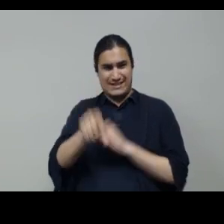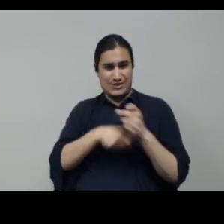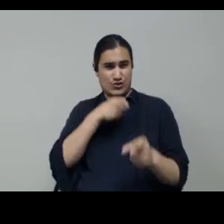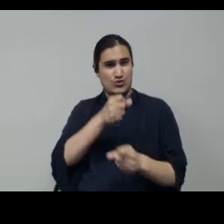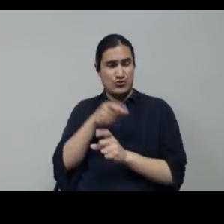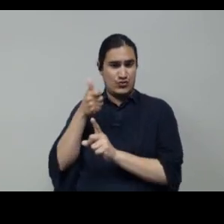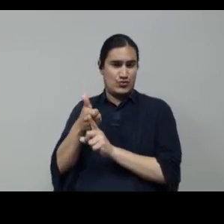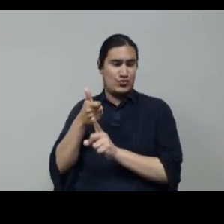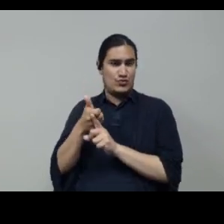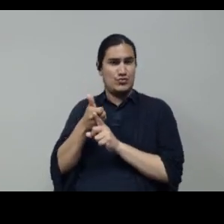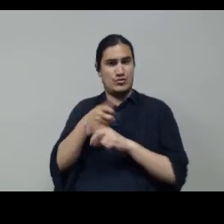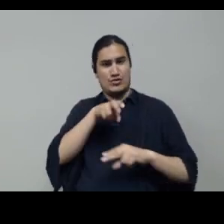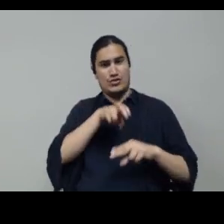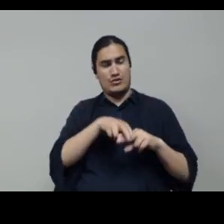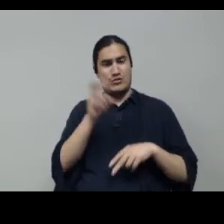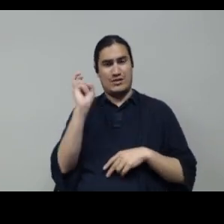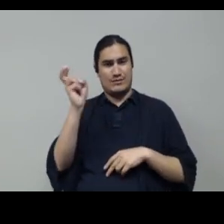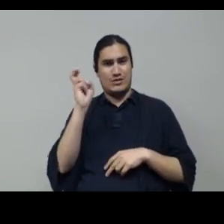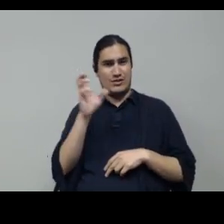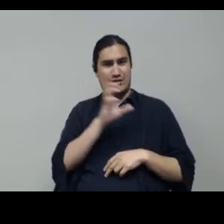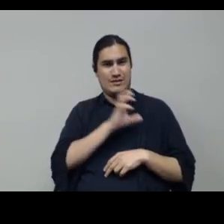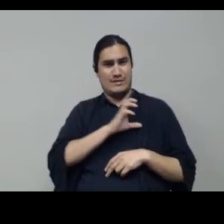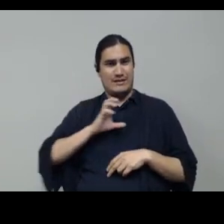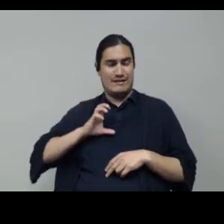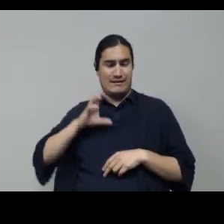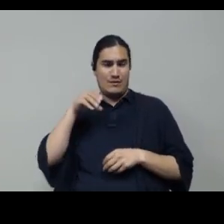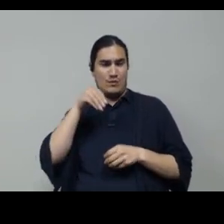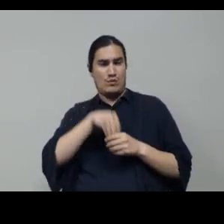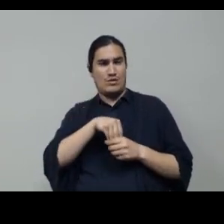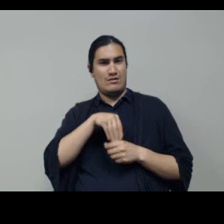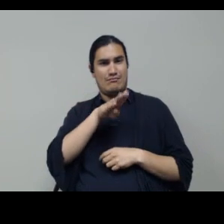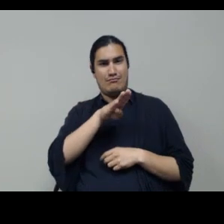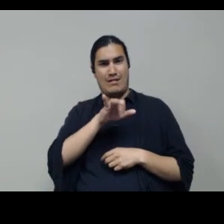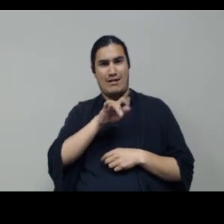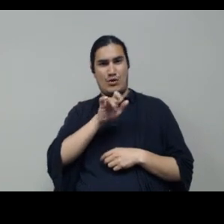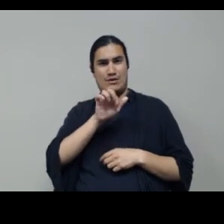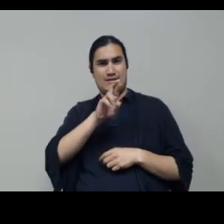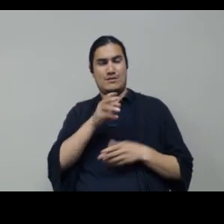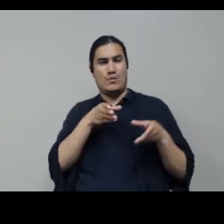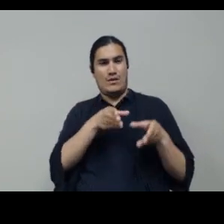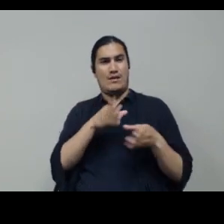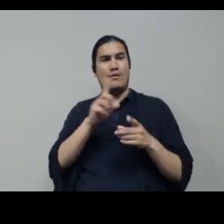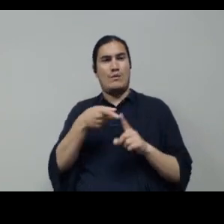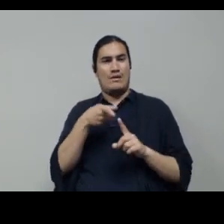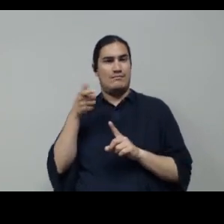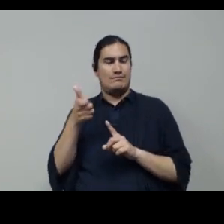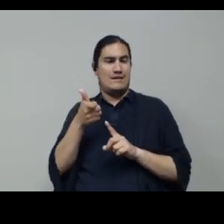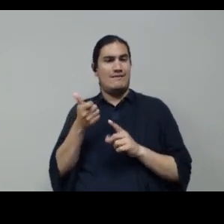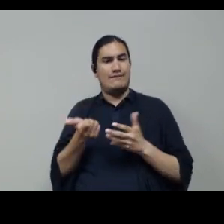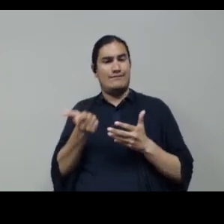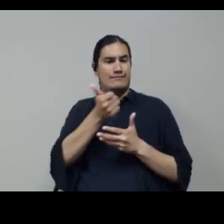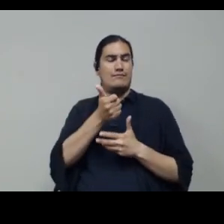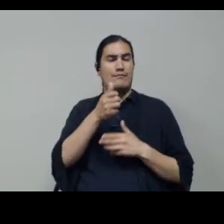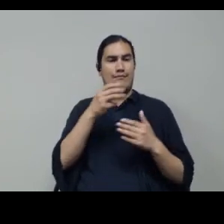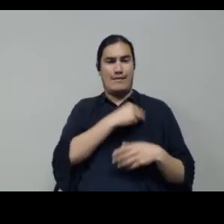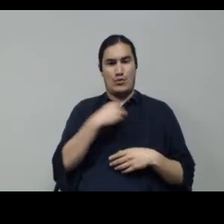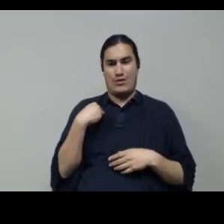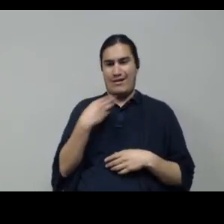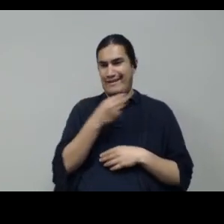the Transportation Committee and worked in a bipartisan way when he was both ranking member and chair,